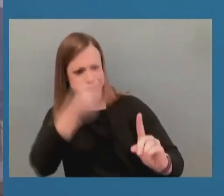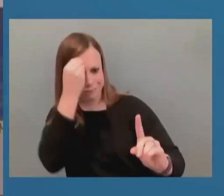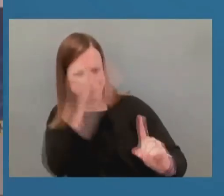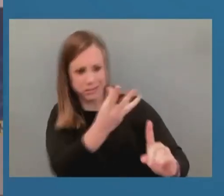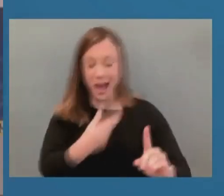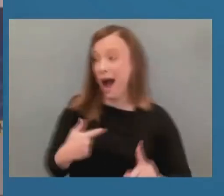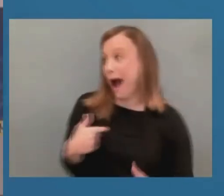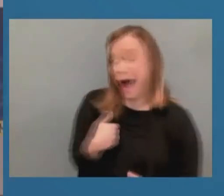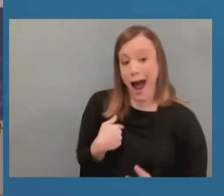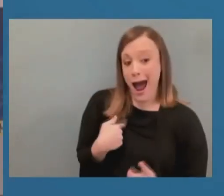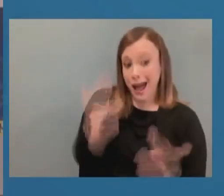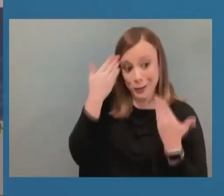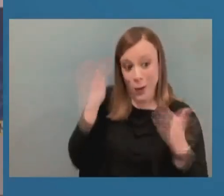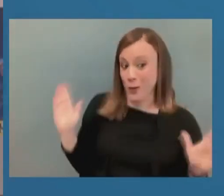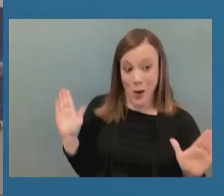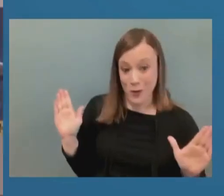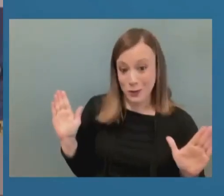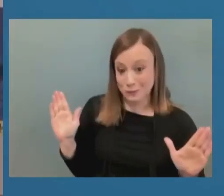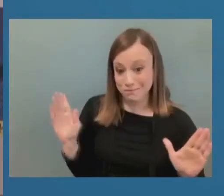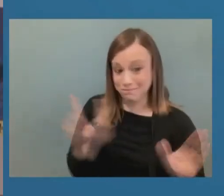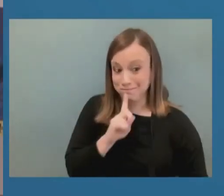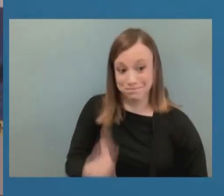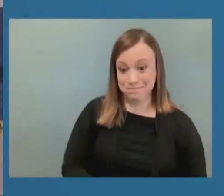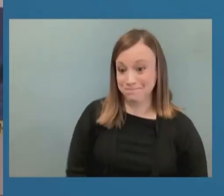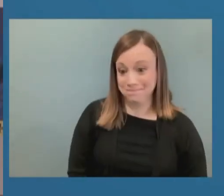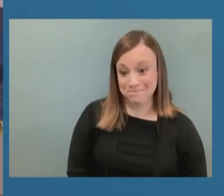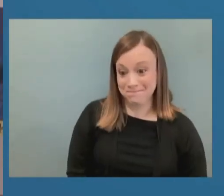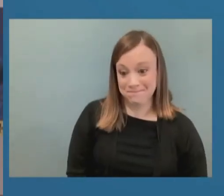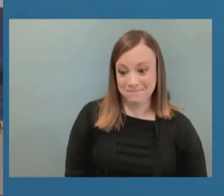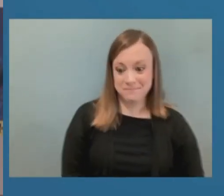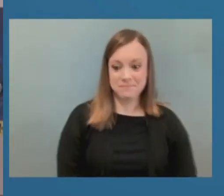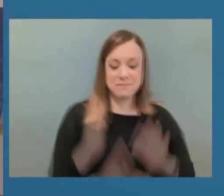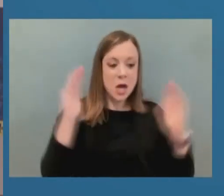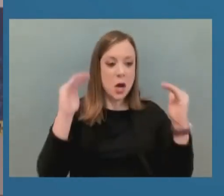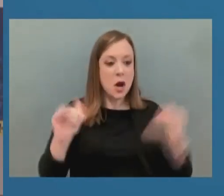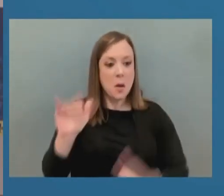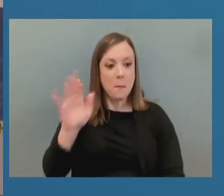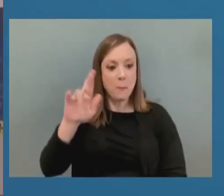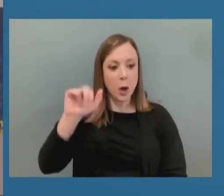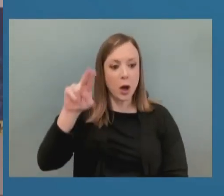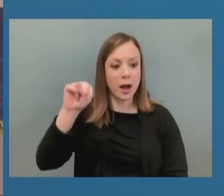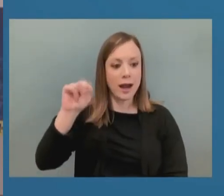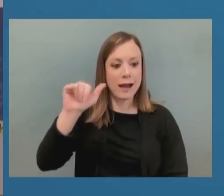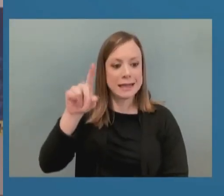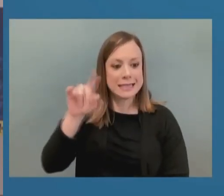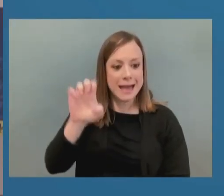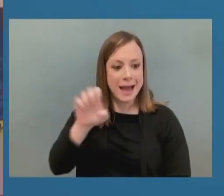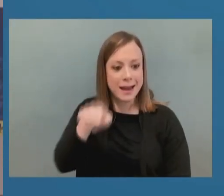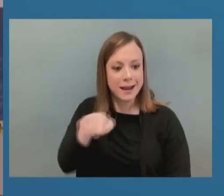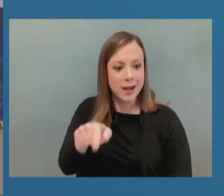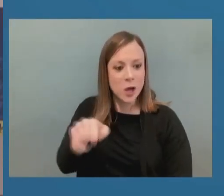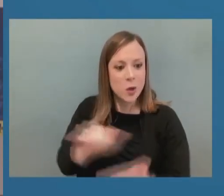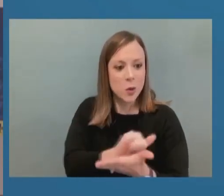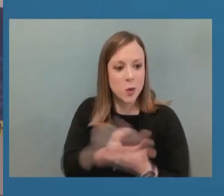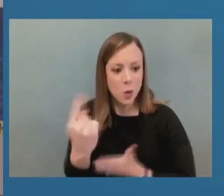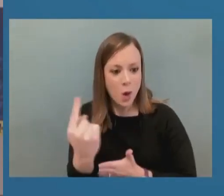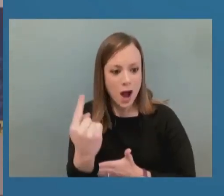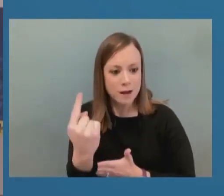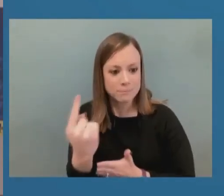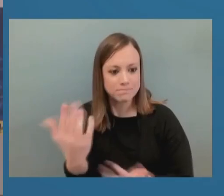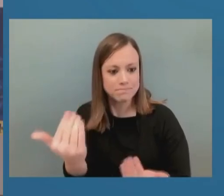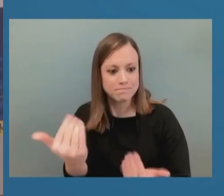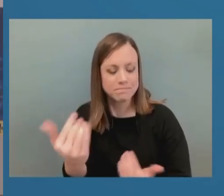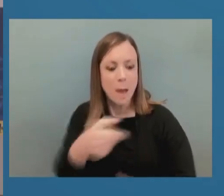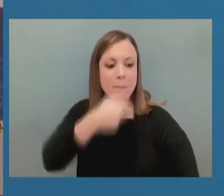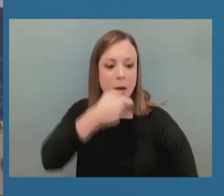All right, there's Bernadette Hogan right down in front row, New York 1. See if we can get a mic. Where's Ray? Got a